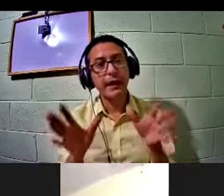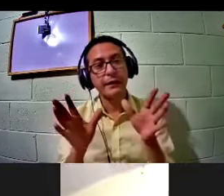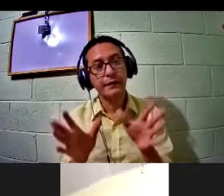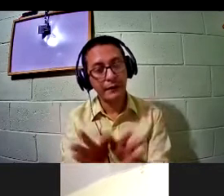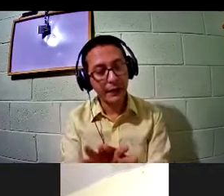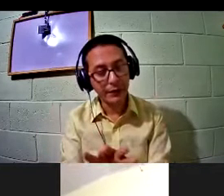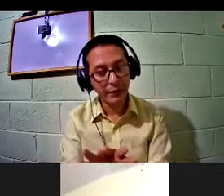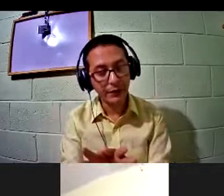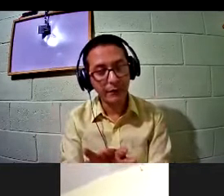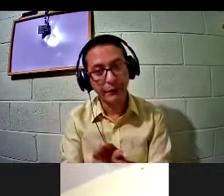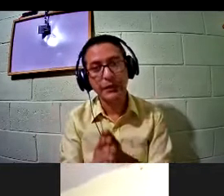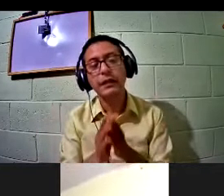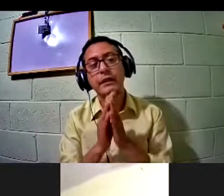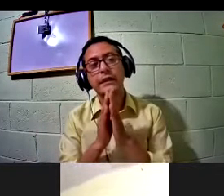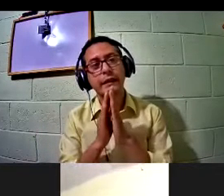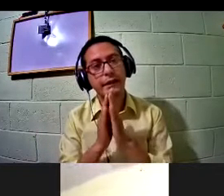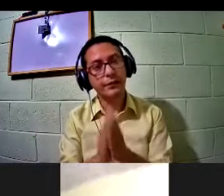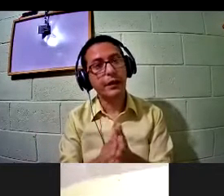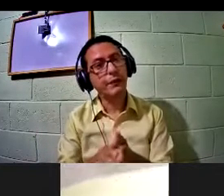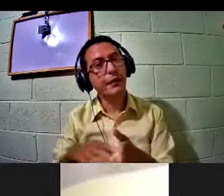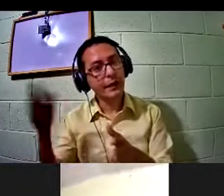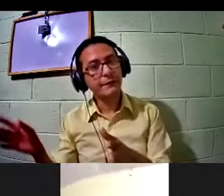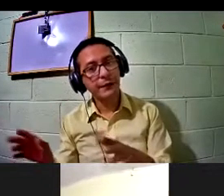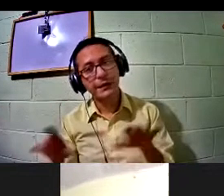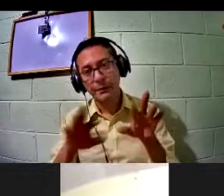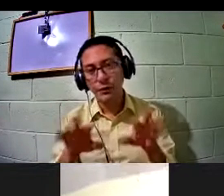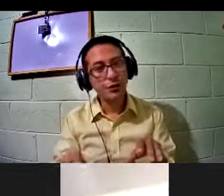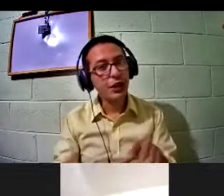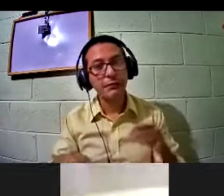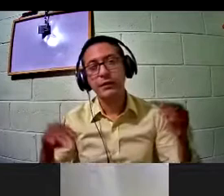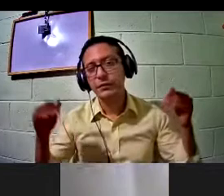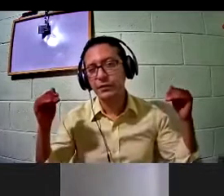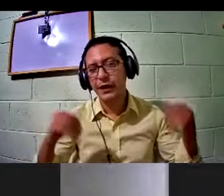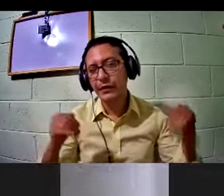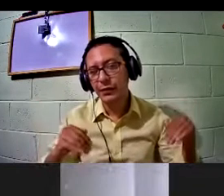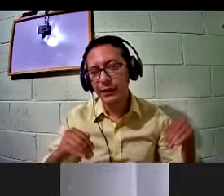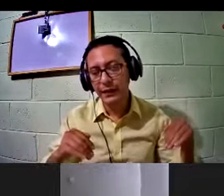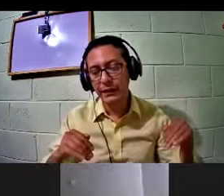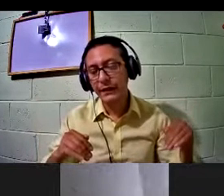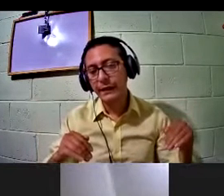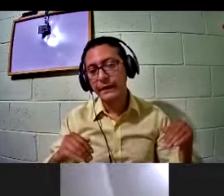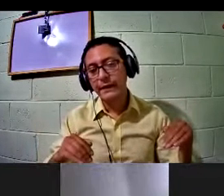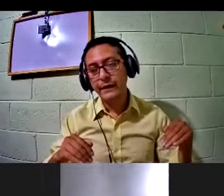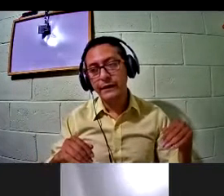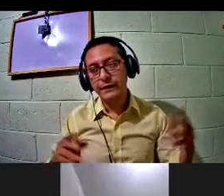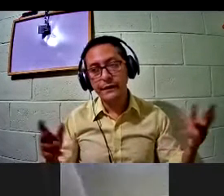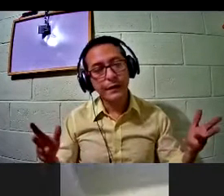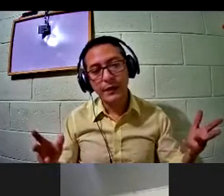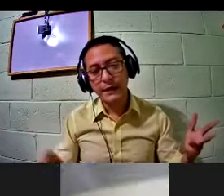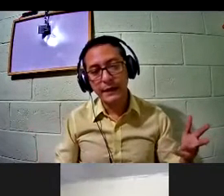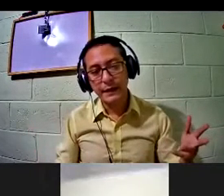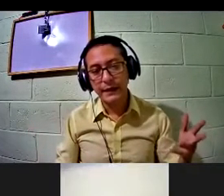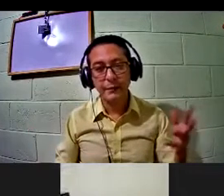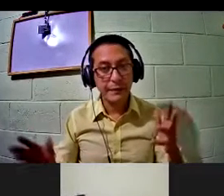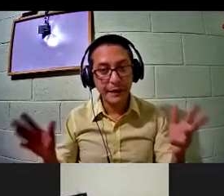them, I told you before, today when the class finished, I'm going to check because I couldn't early because I